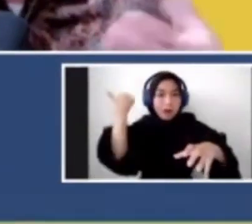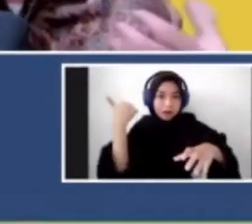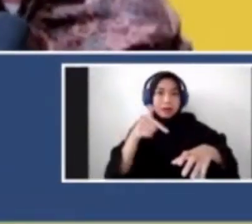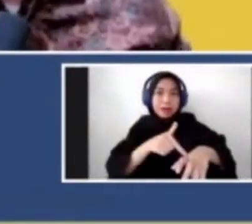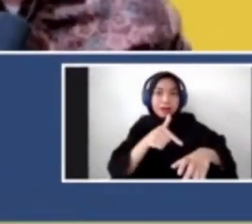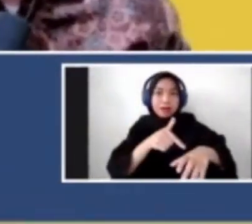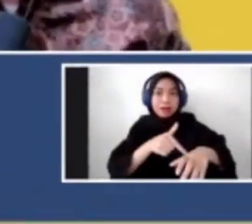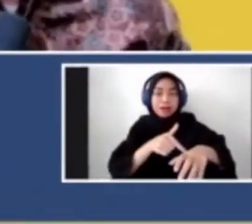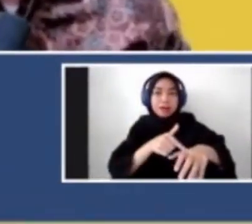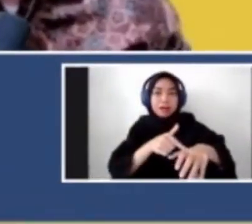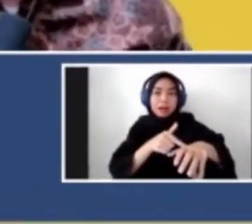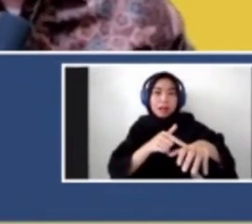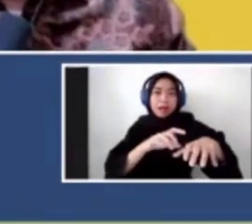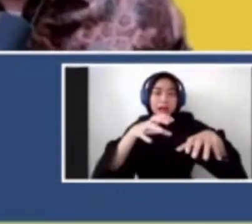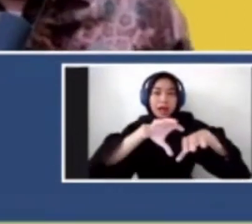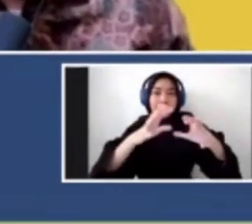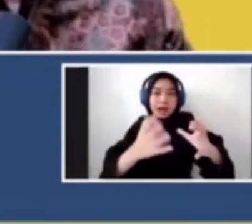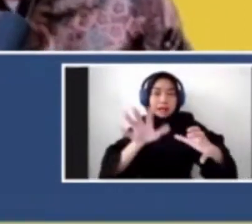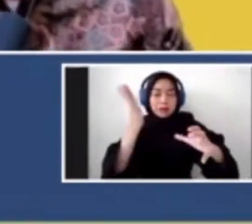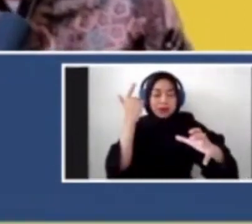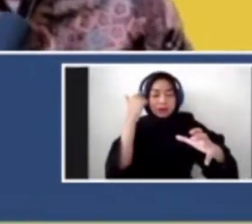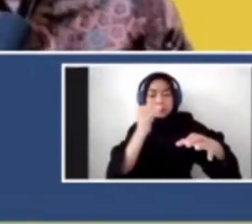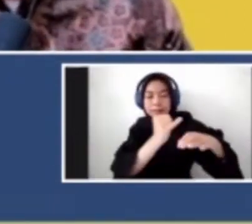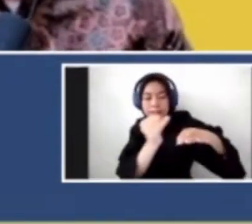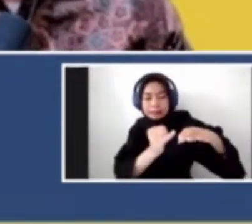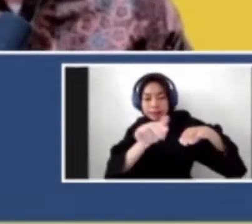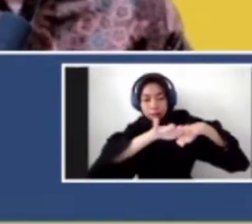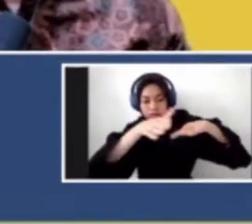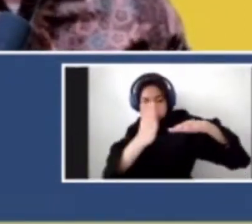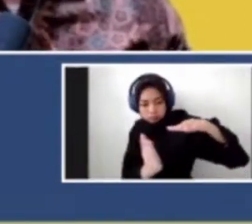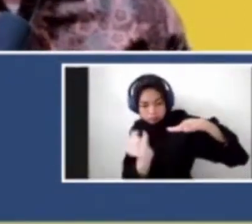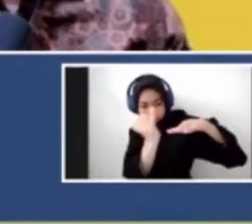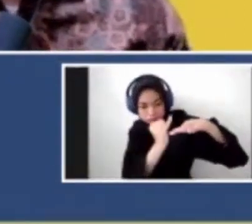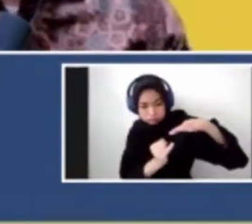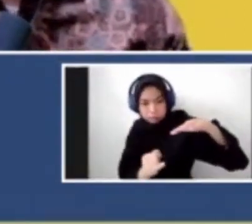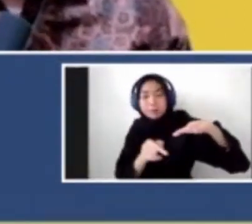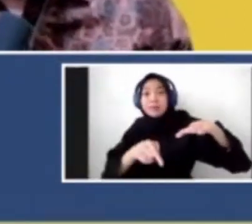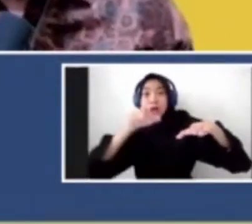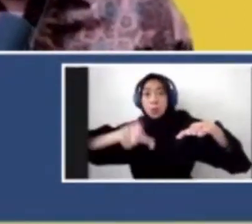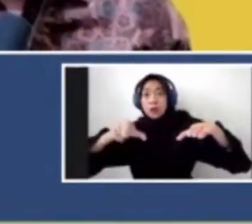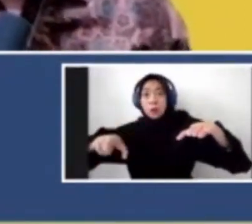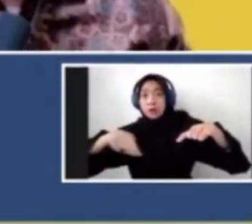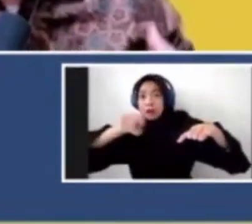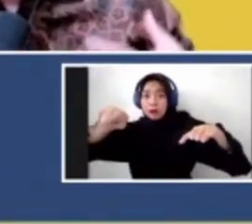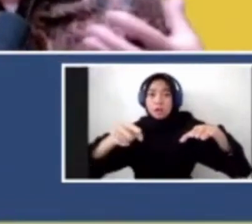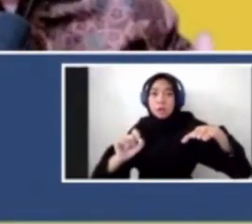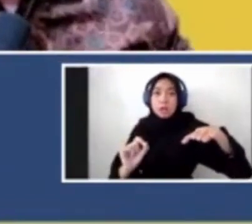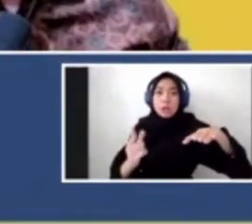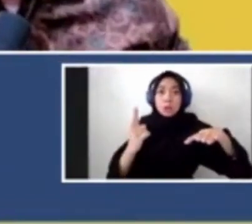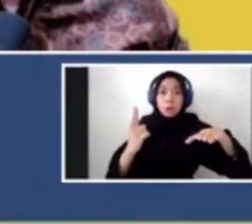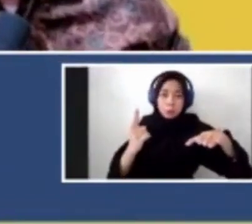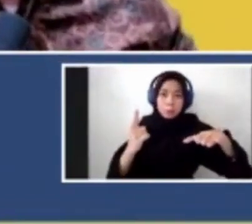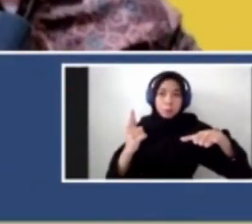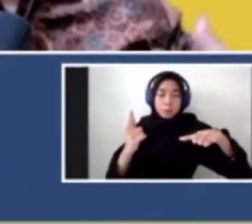about as designers, as a people who live and experience on